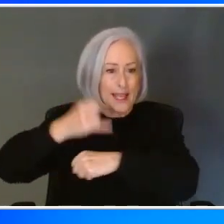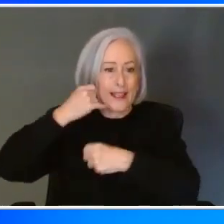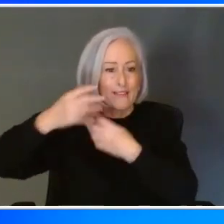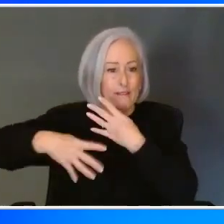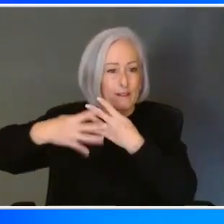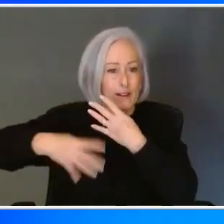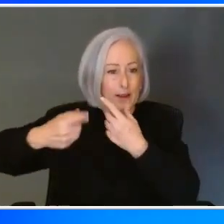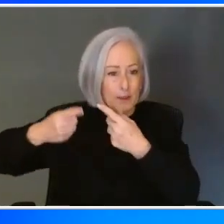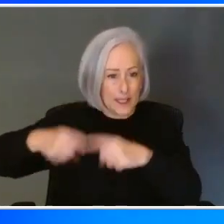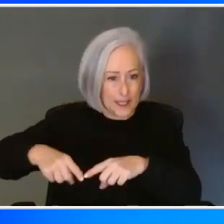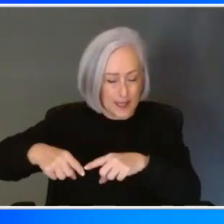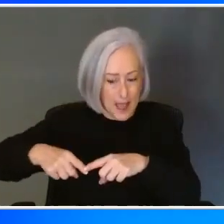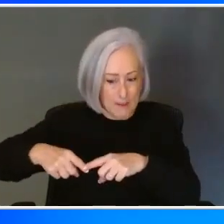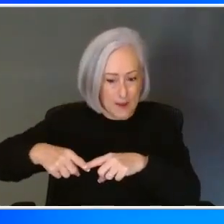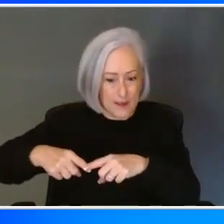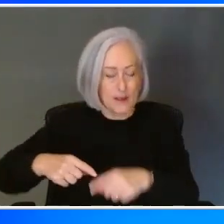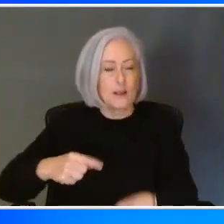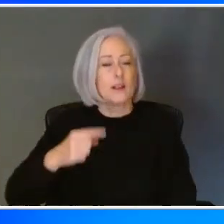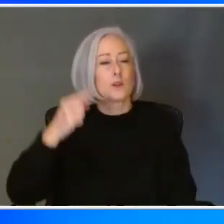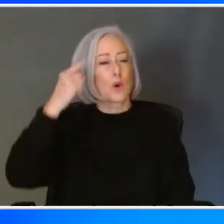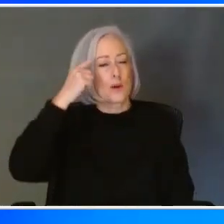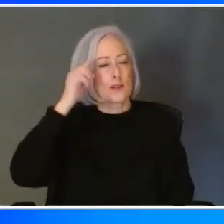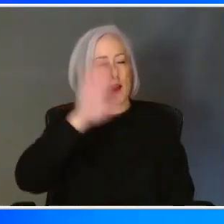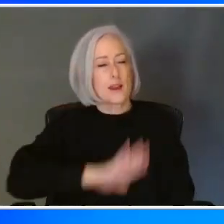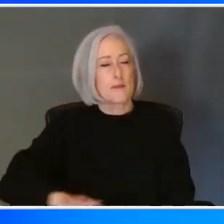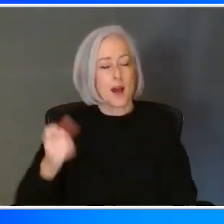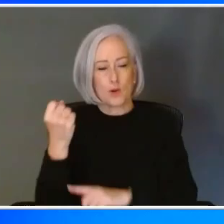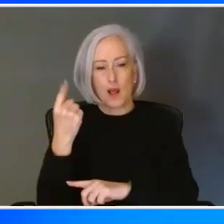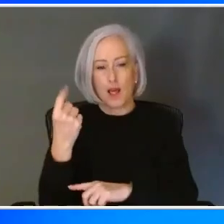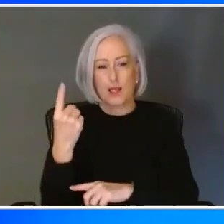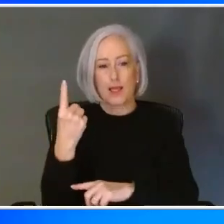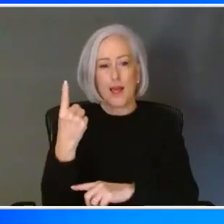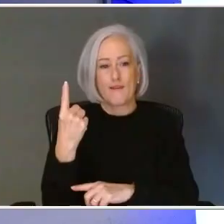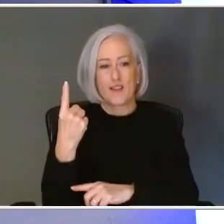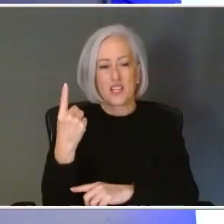11 or noon the next morning that the device was physically